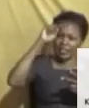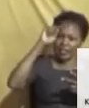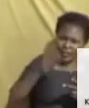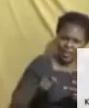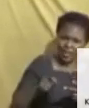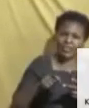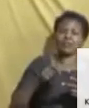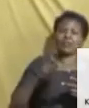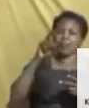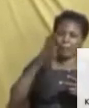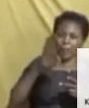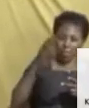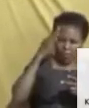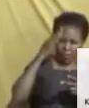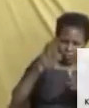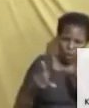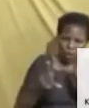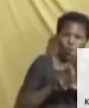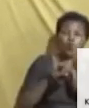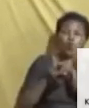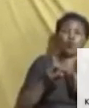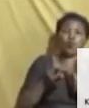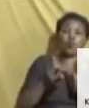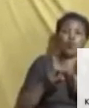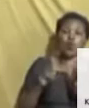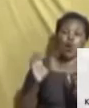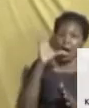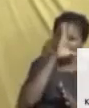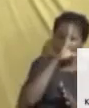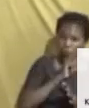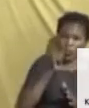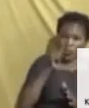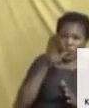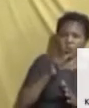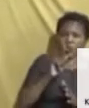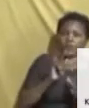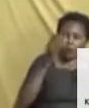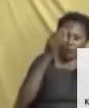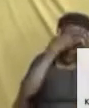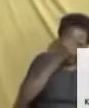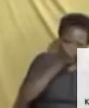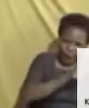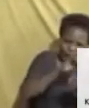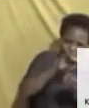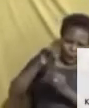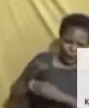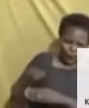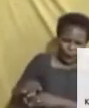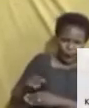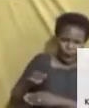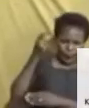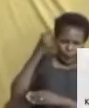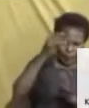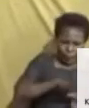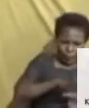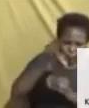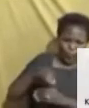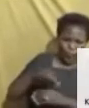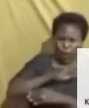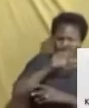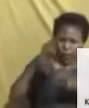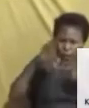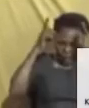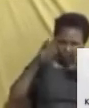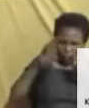law. Assuming that you are to put aside all decisions that appear conflicting, then you